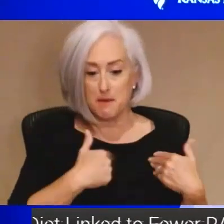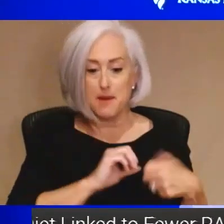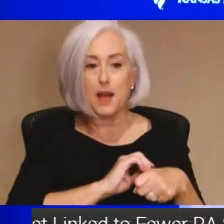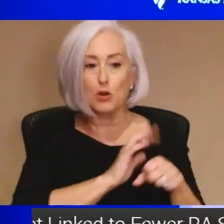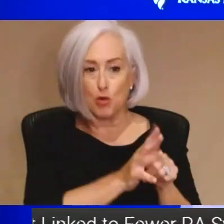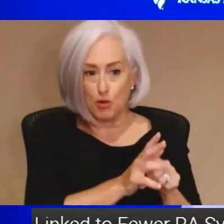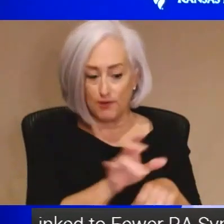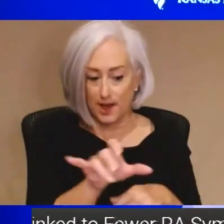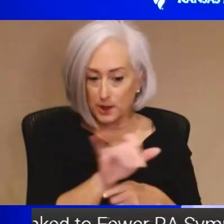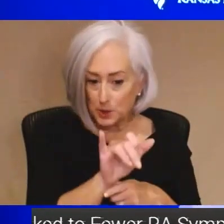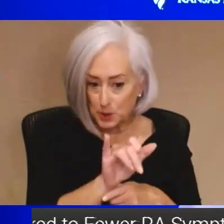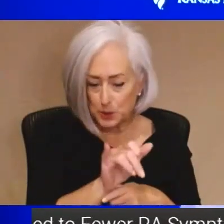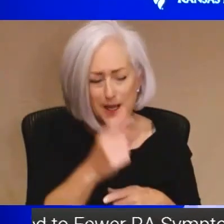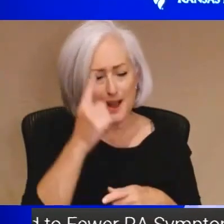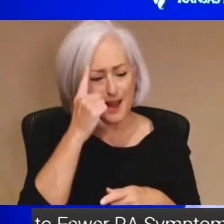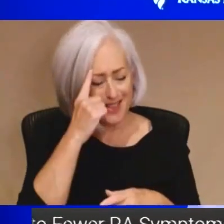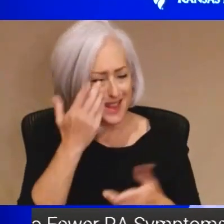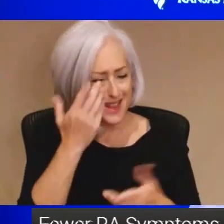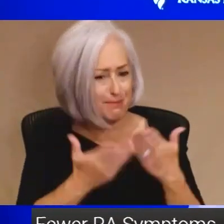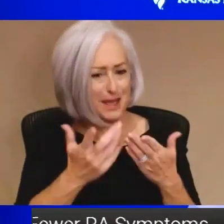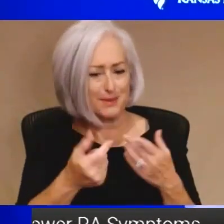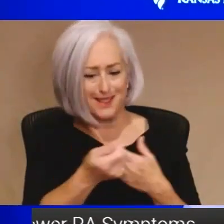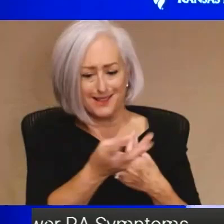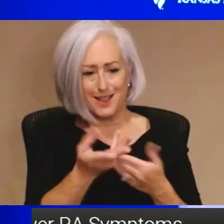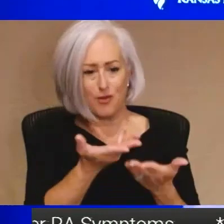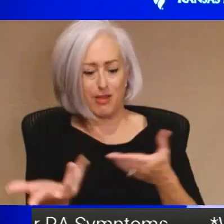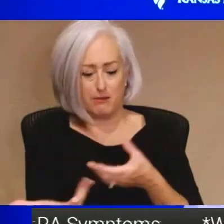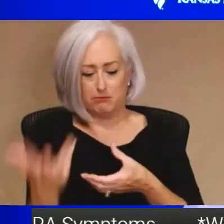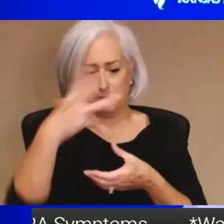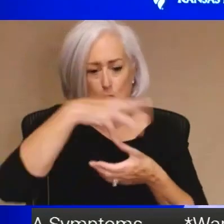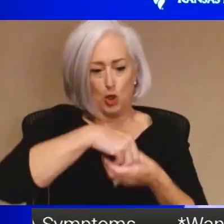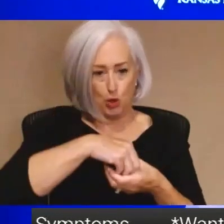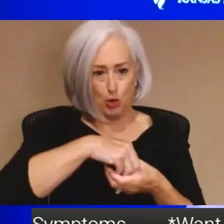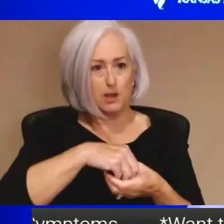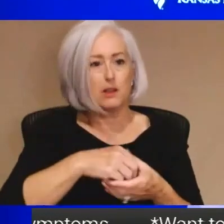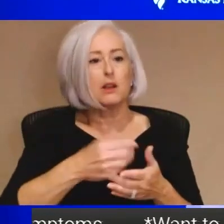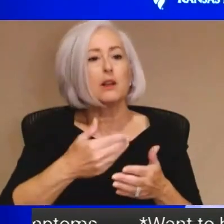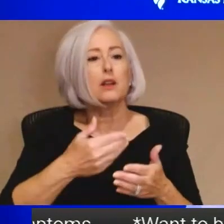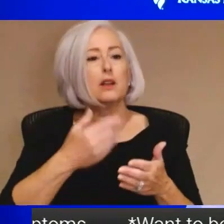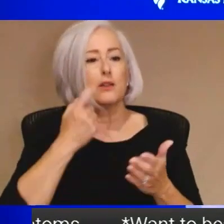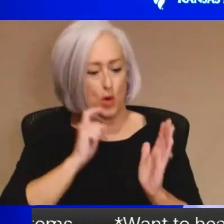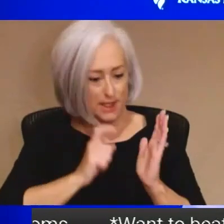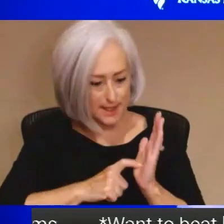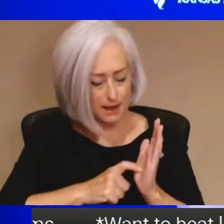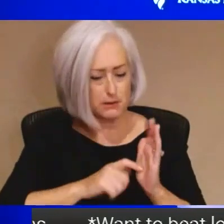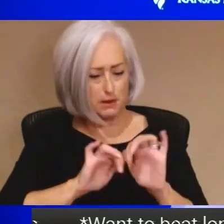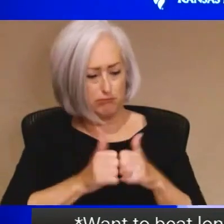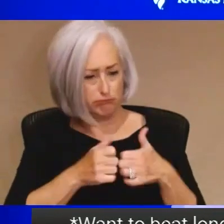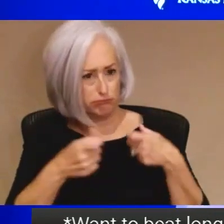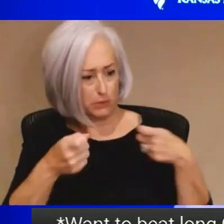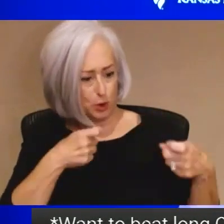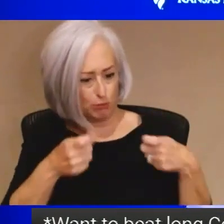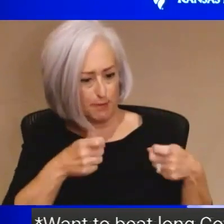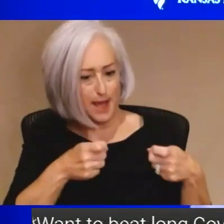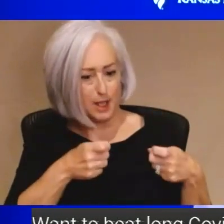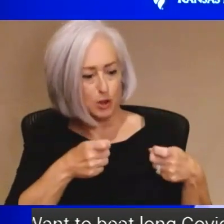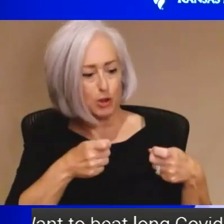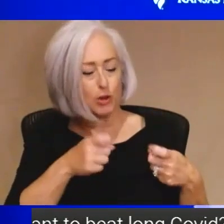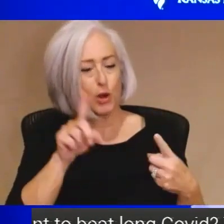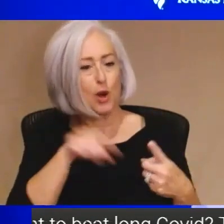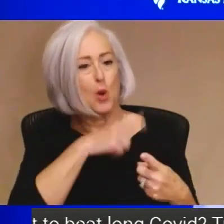different things and different issues going on there for detection and management of all these, of when this does